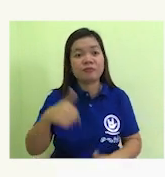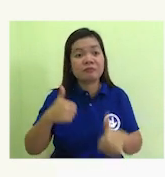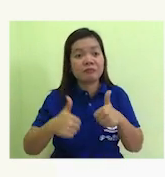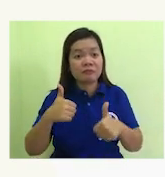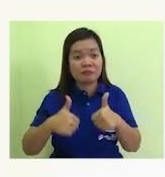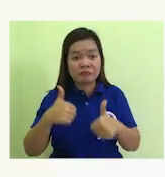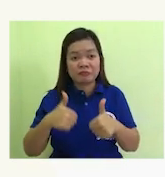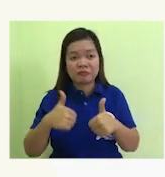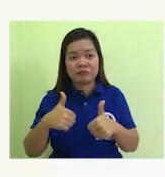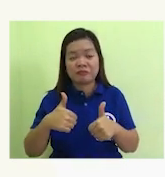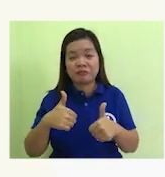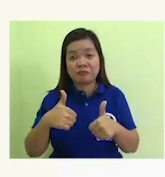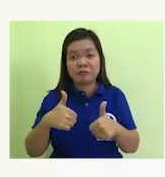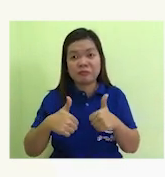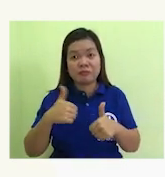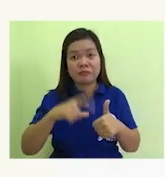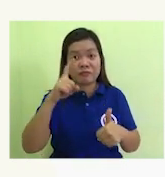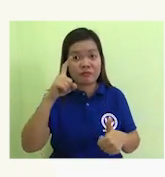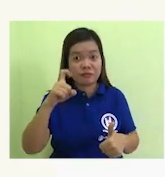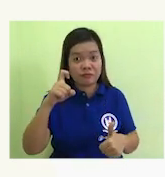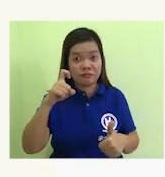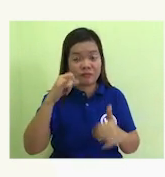Which are the x-intercepts?